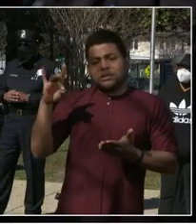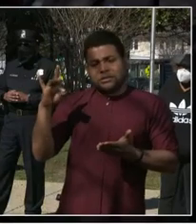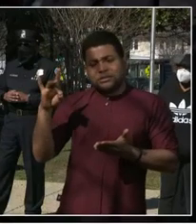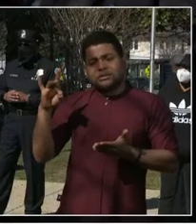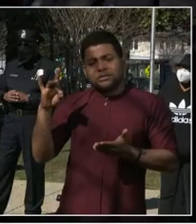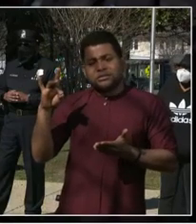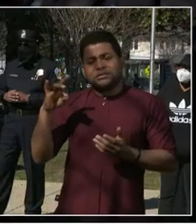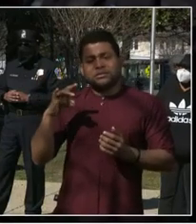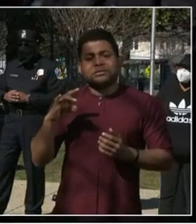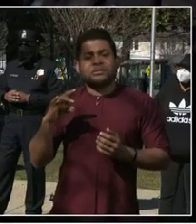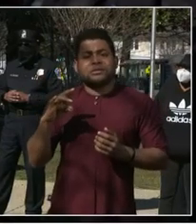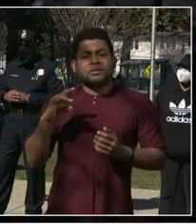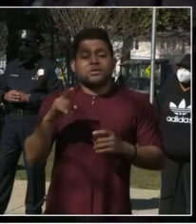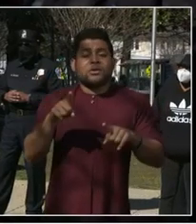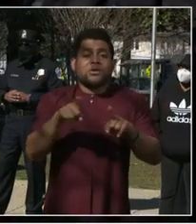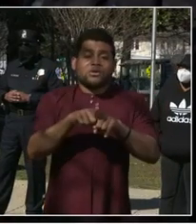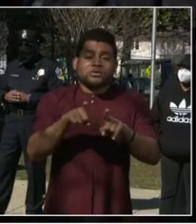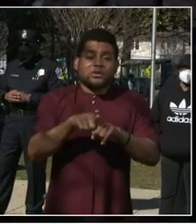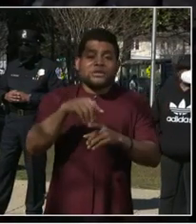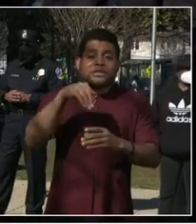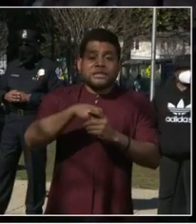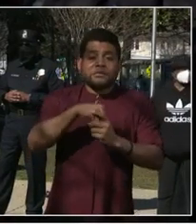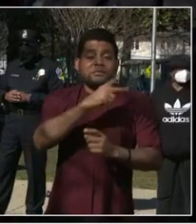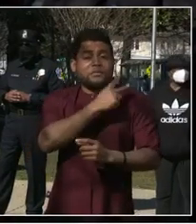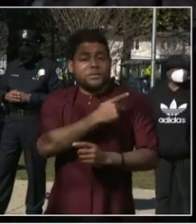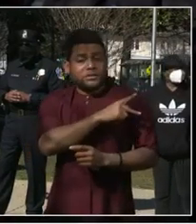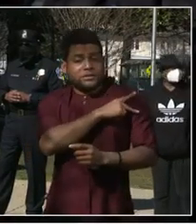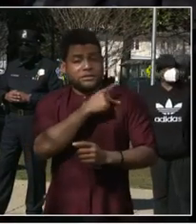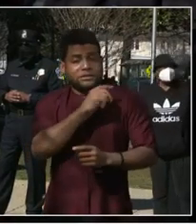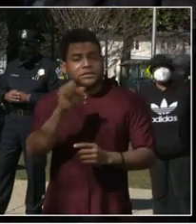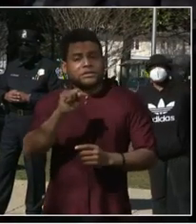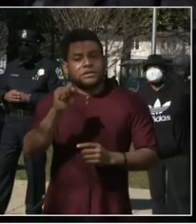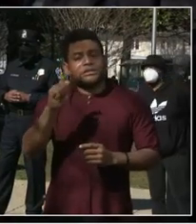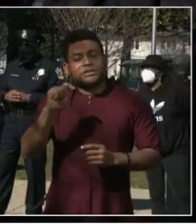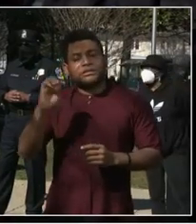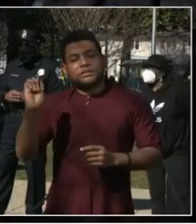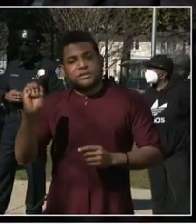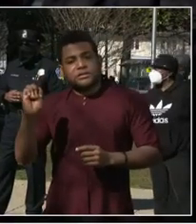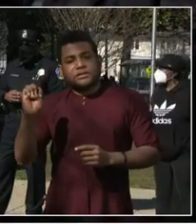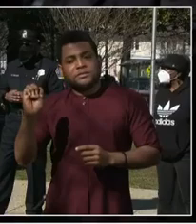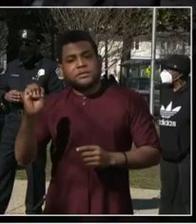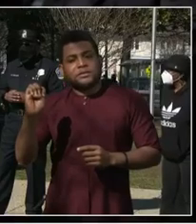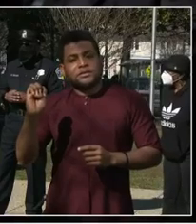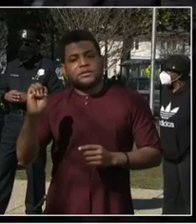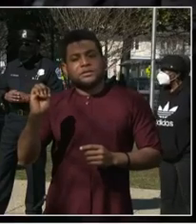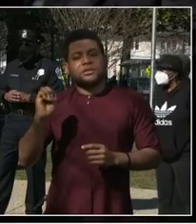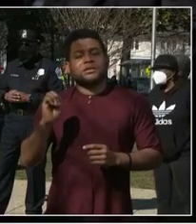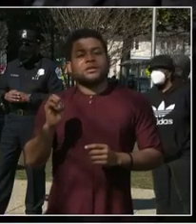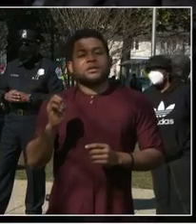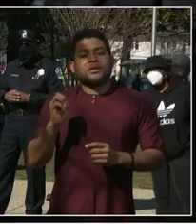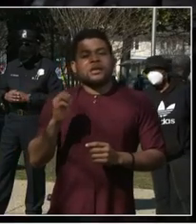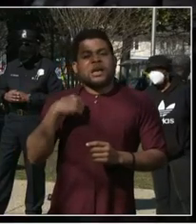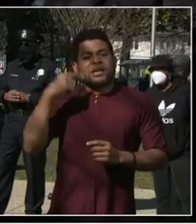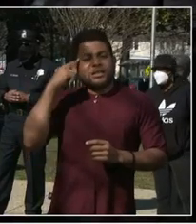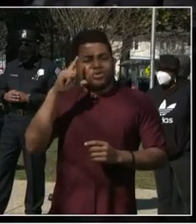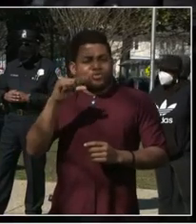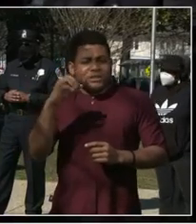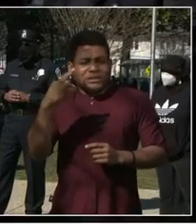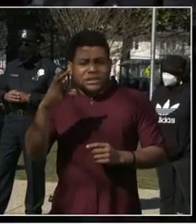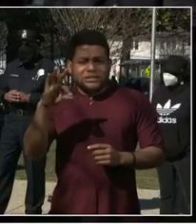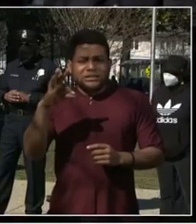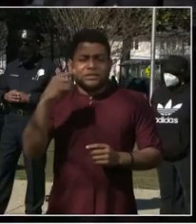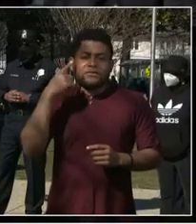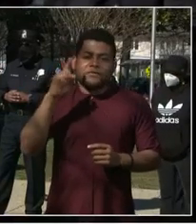also was inpatient at St. Elizabeth's Hospital in 2019 for a competency